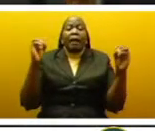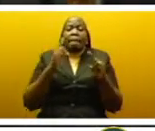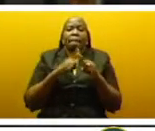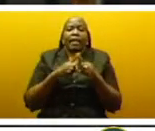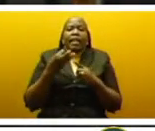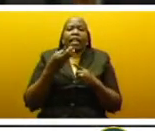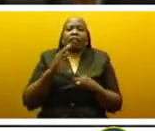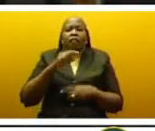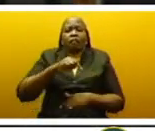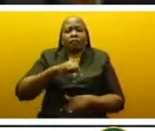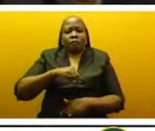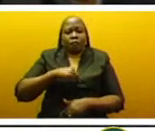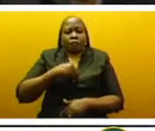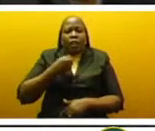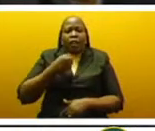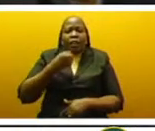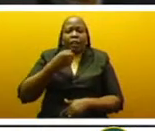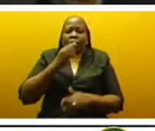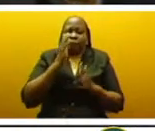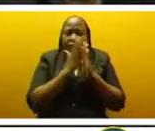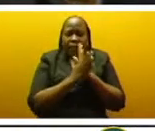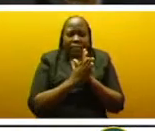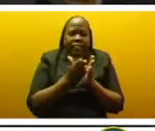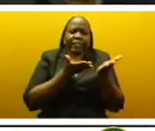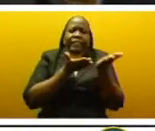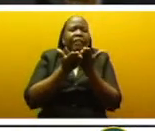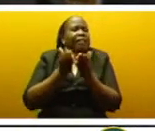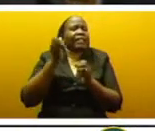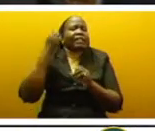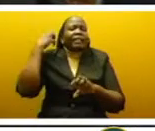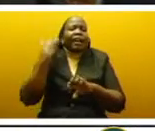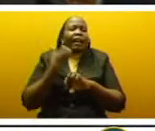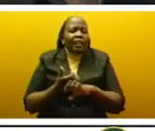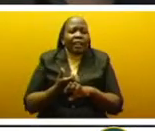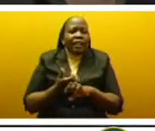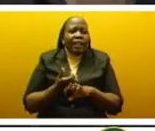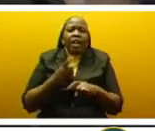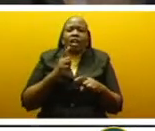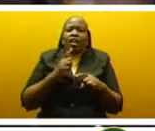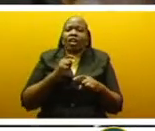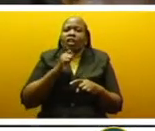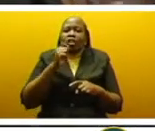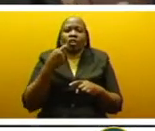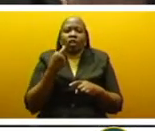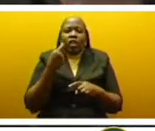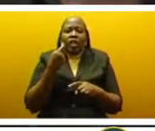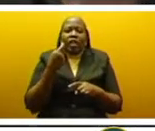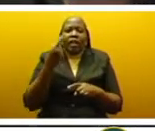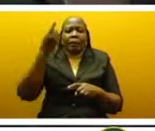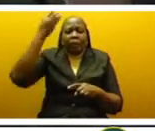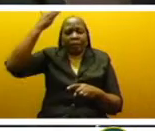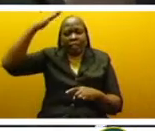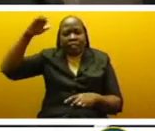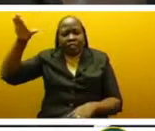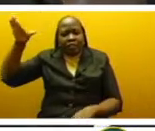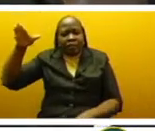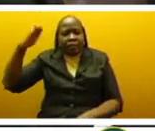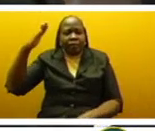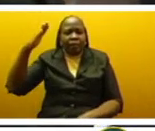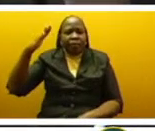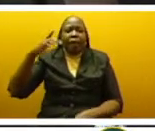serving that petition will be very difficult. And that is not just because of legislation and a new constitution. The courts